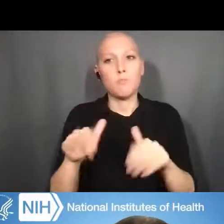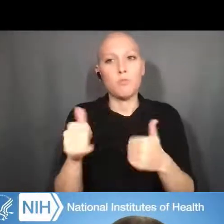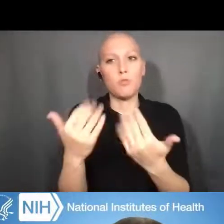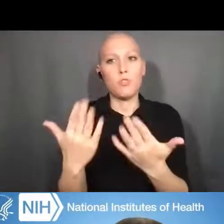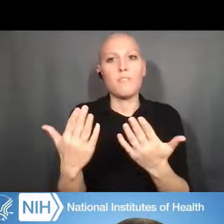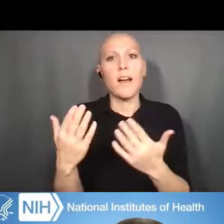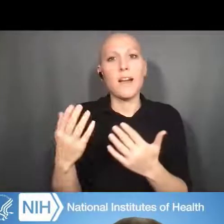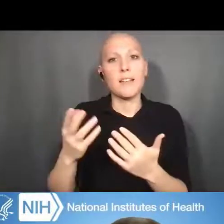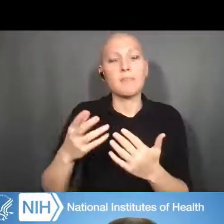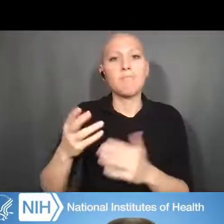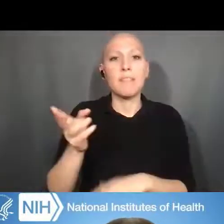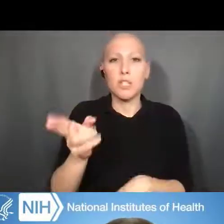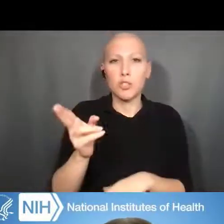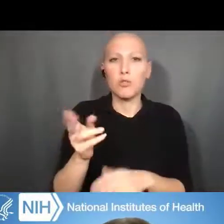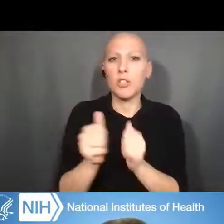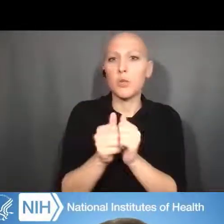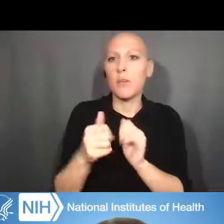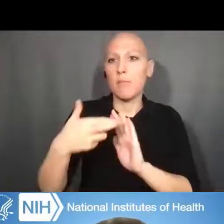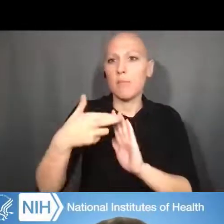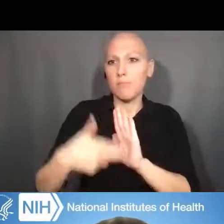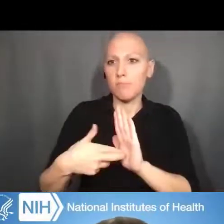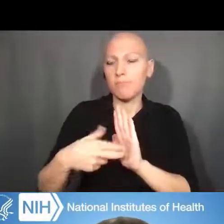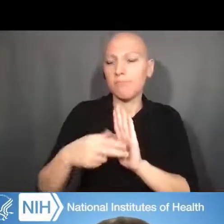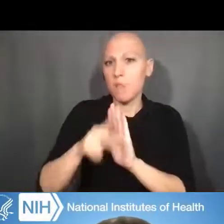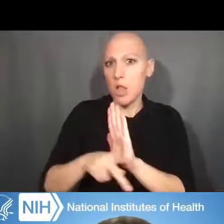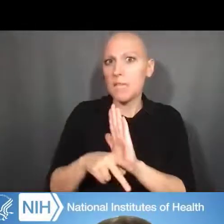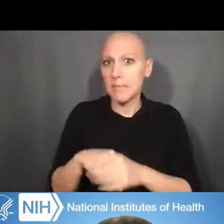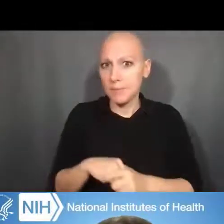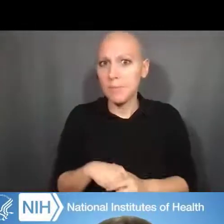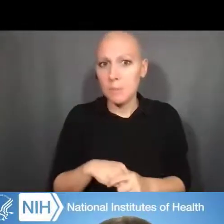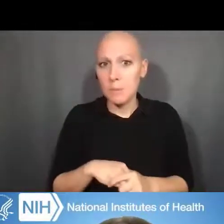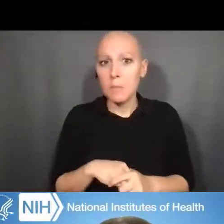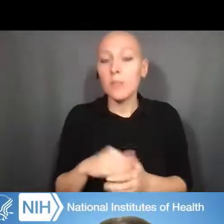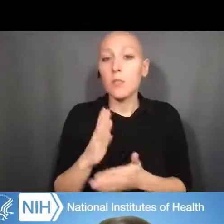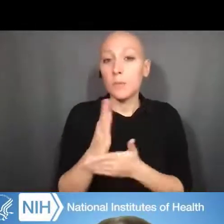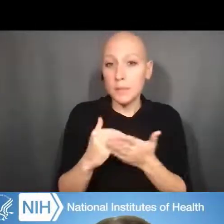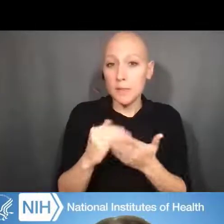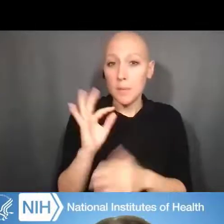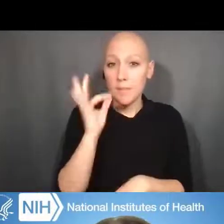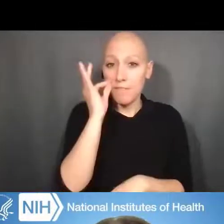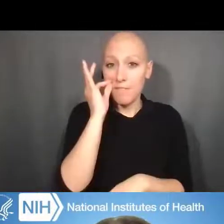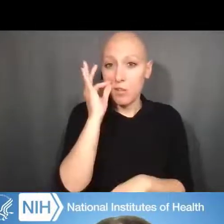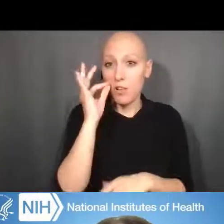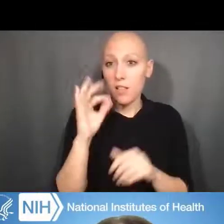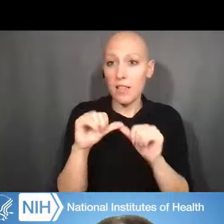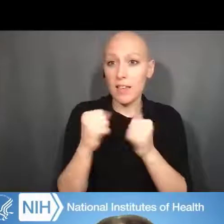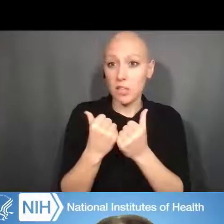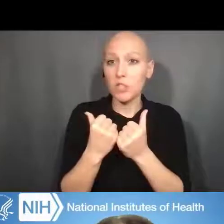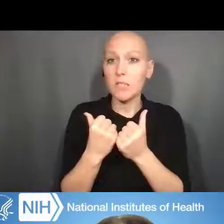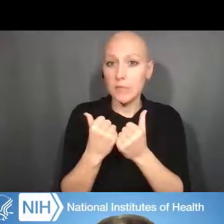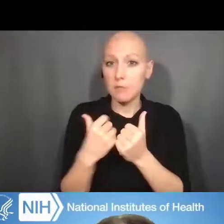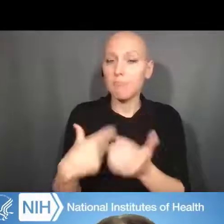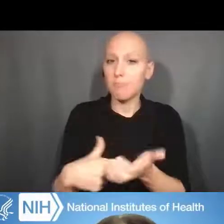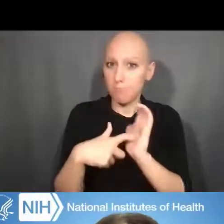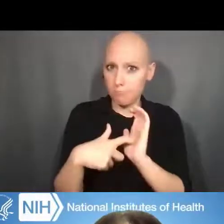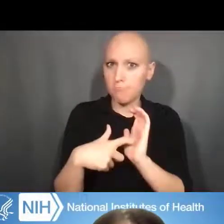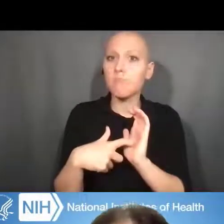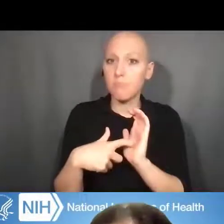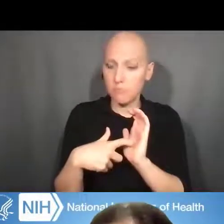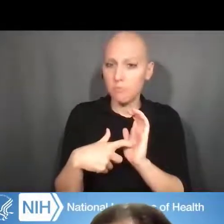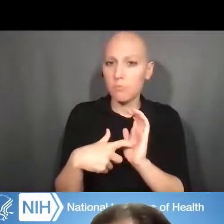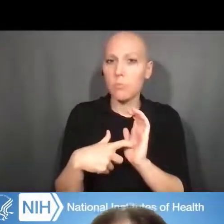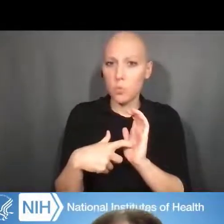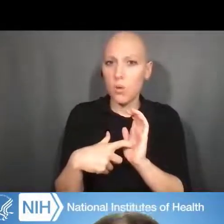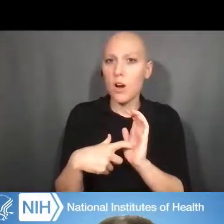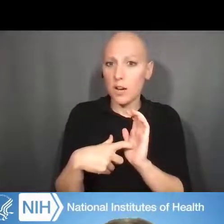Federally funded research for some federal agencies involving the use of live